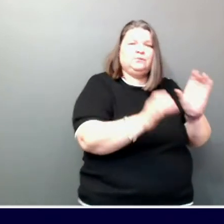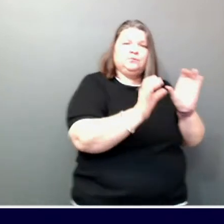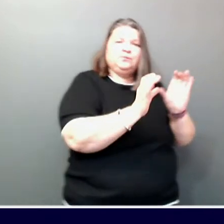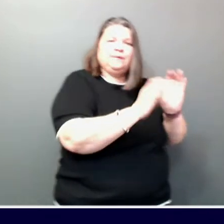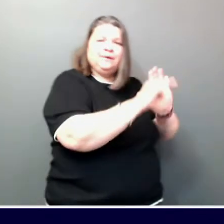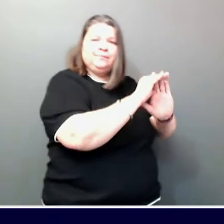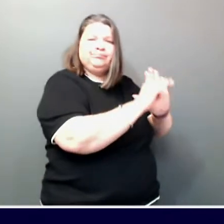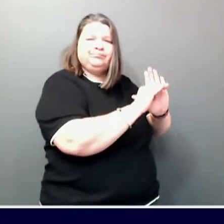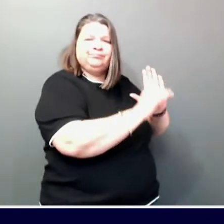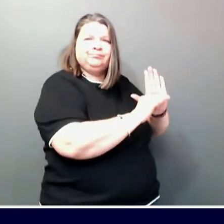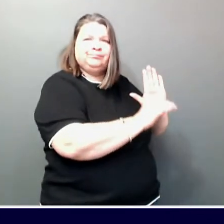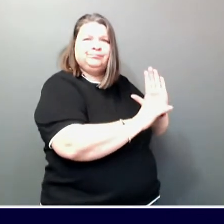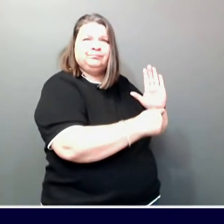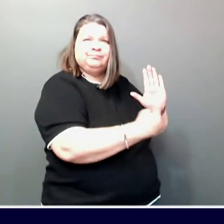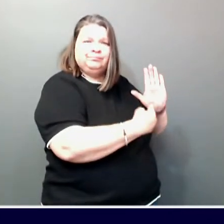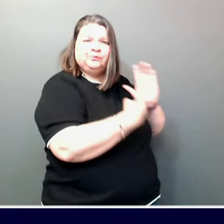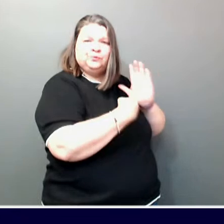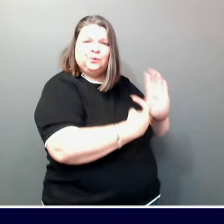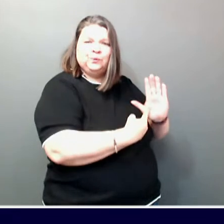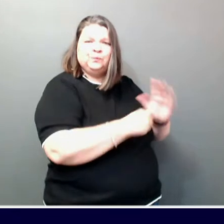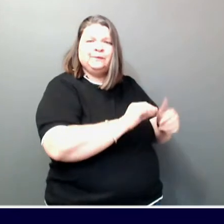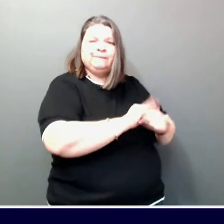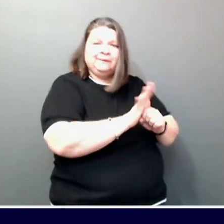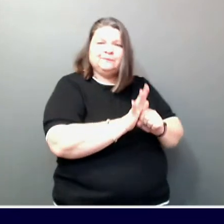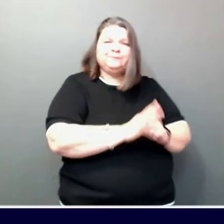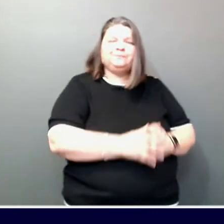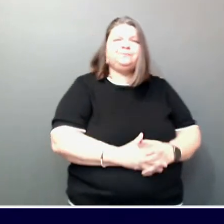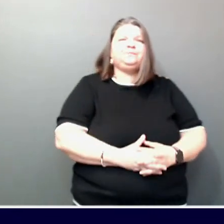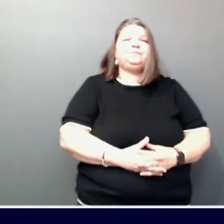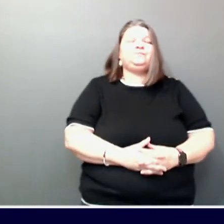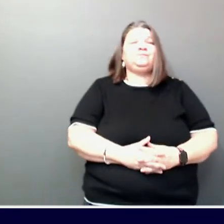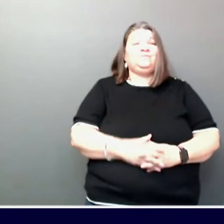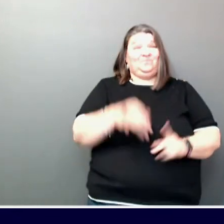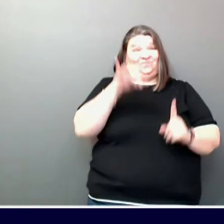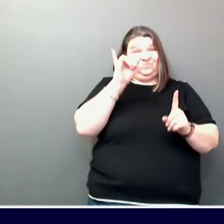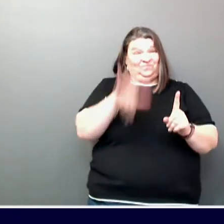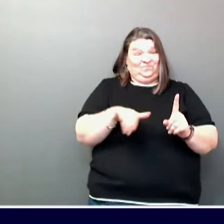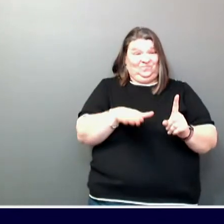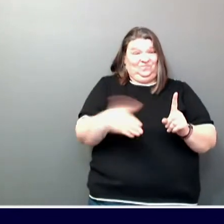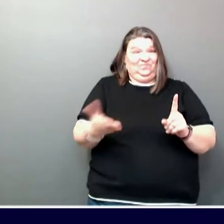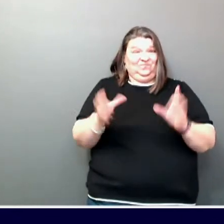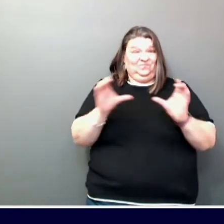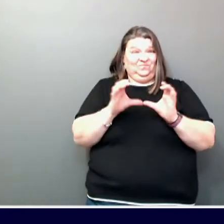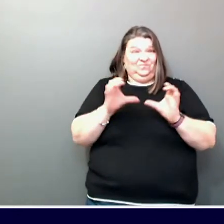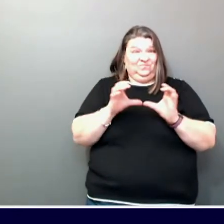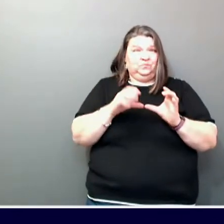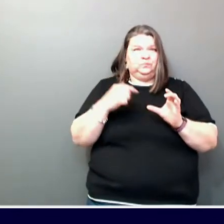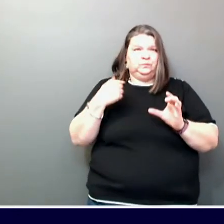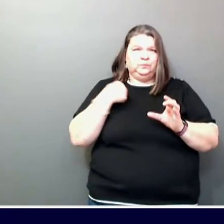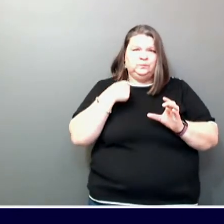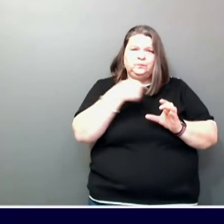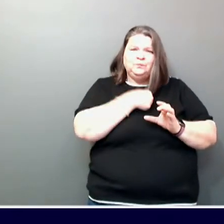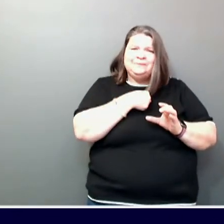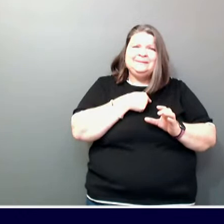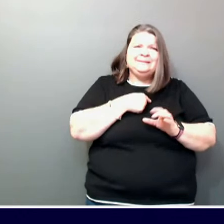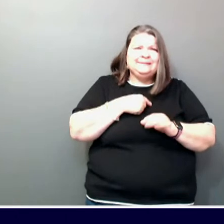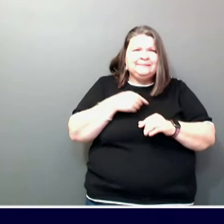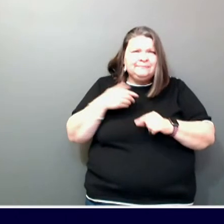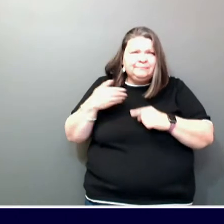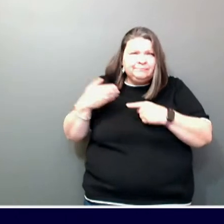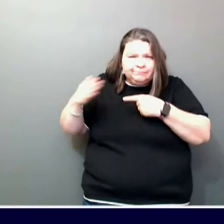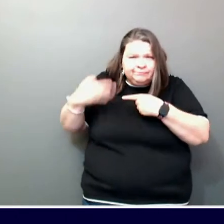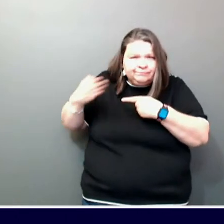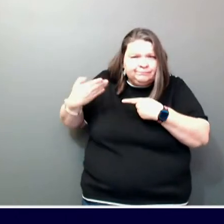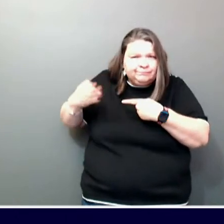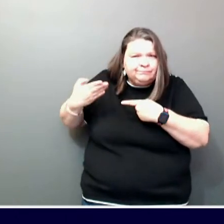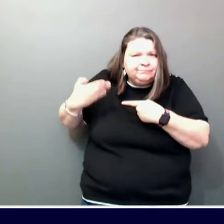to it. We scour those records for those cases of individuals who died but may not have tested positive for the reasons